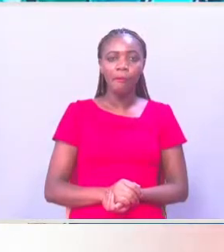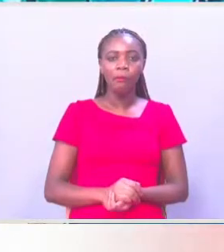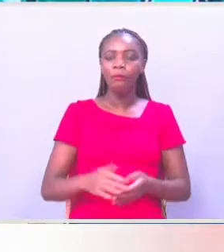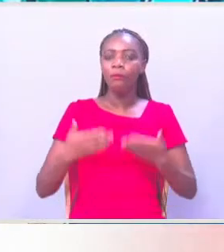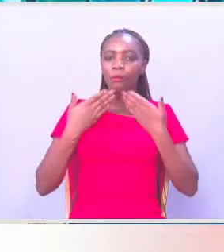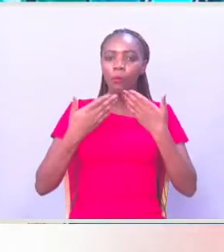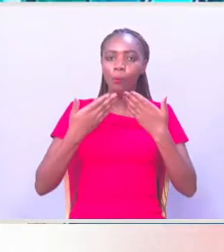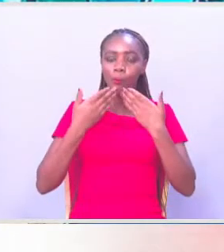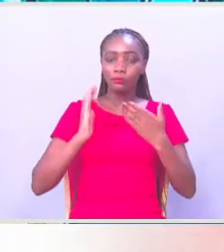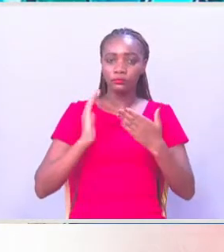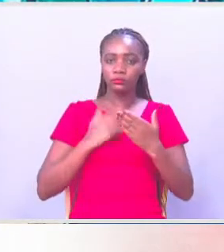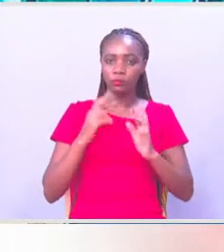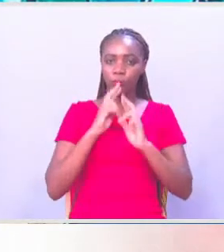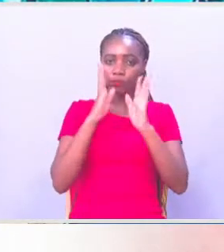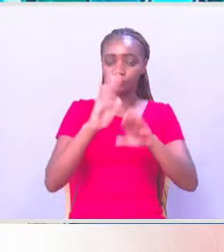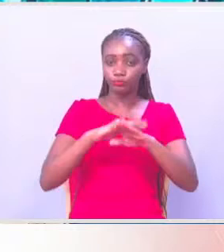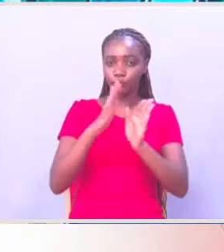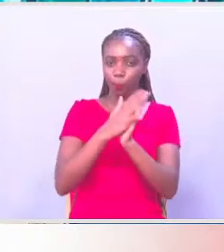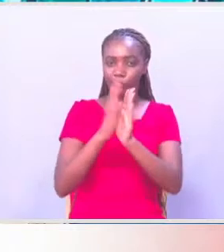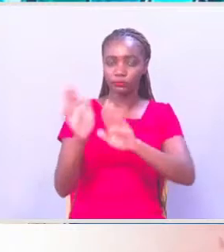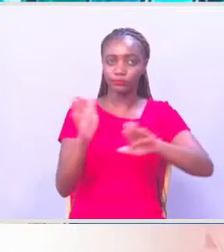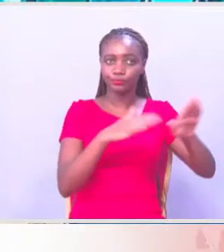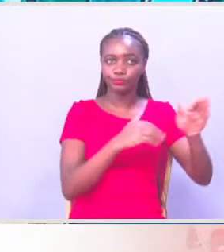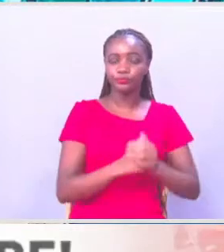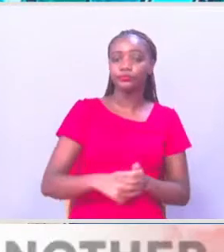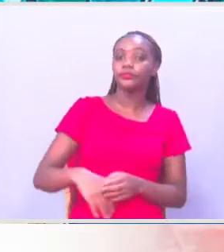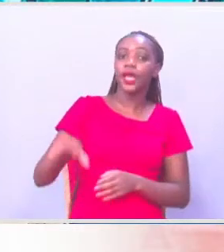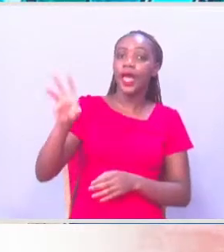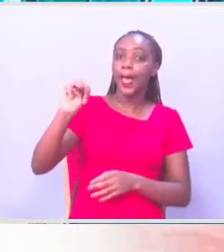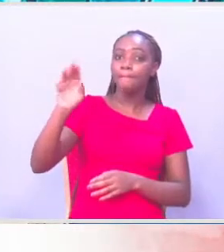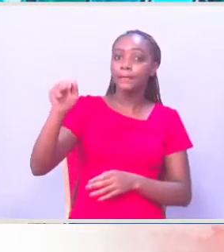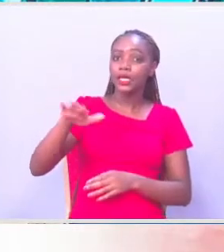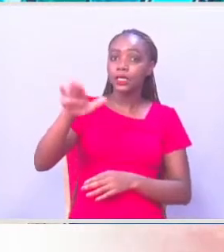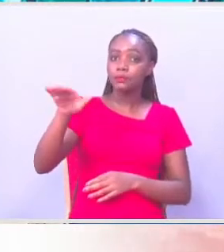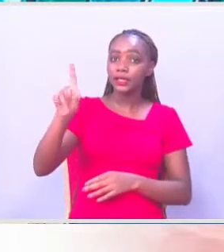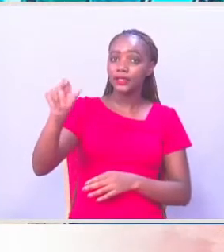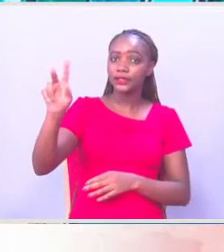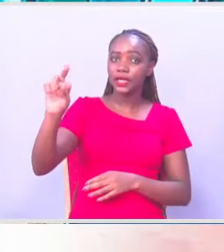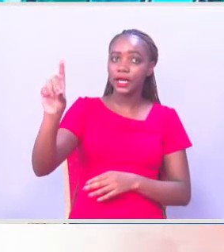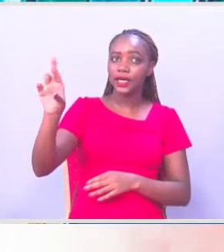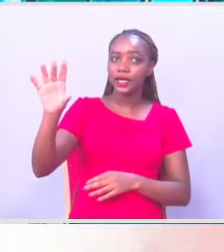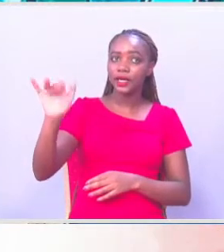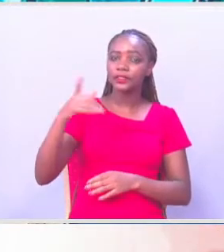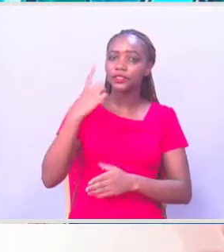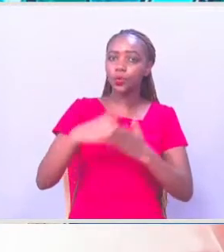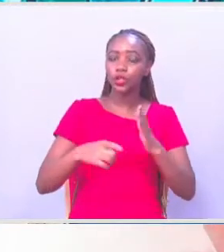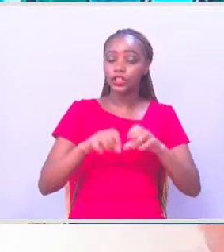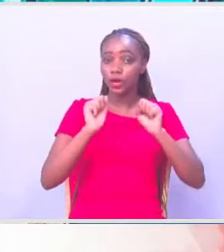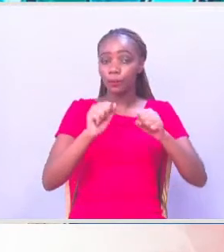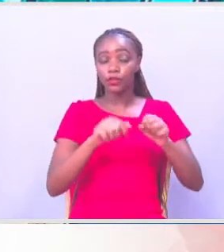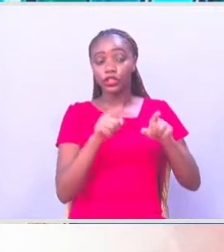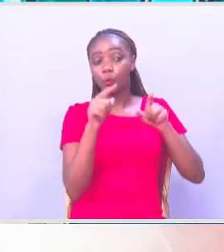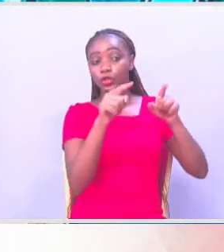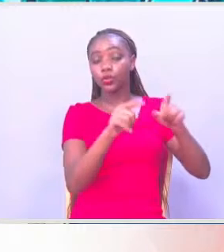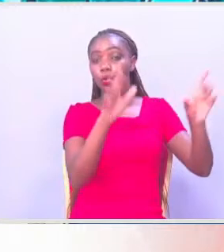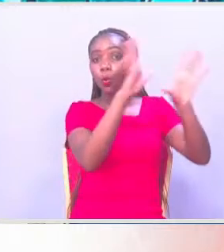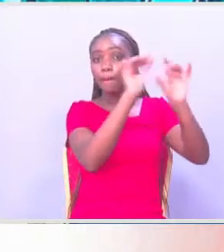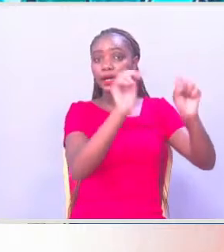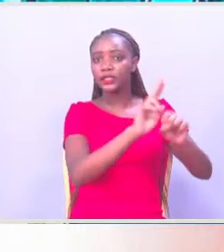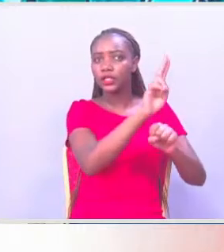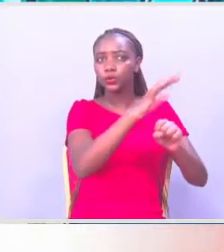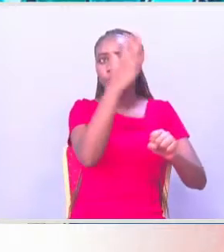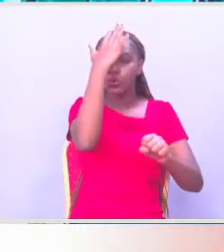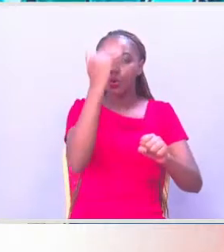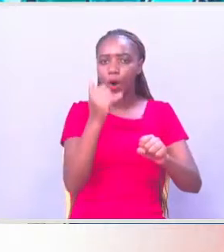Thank you, Violet, for that report. Now, Kandara MP Alice Wahome now says she will sue President Uhuru Kenyatta over